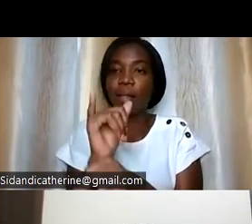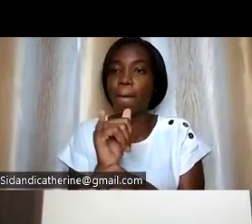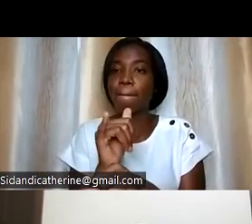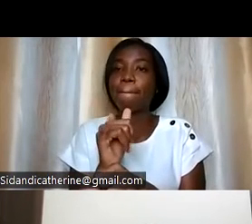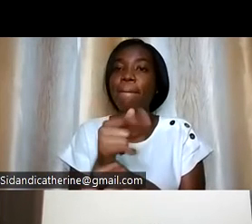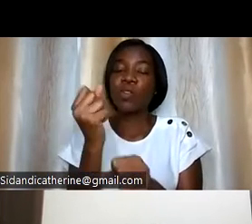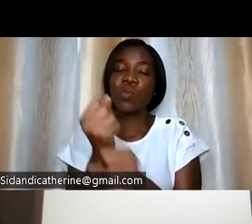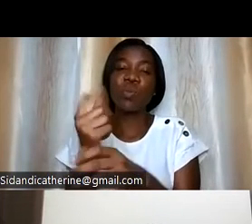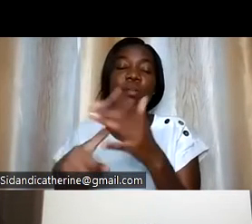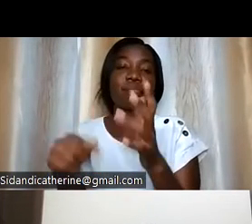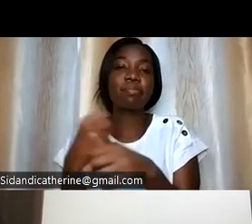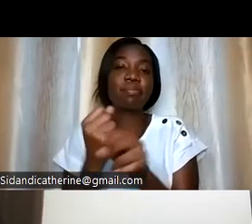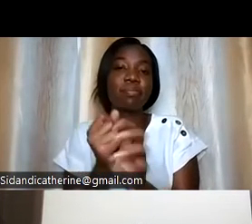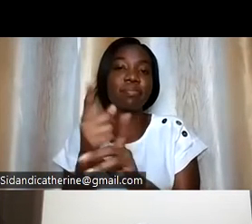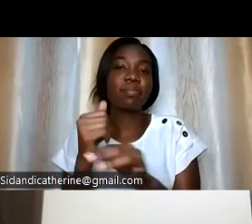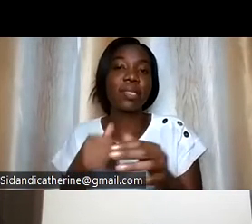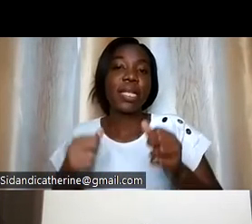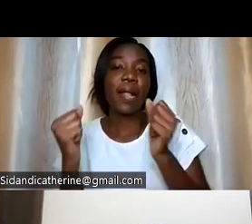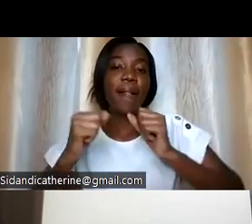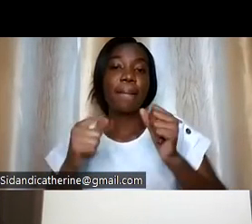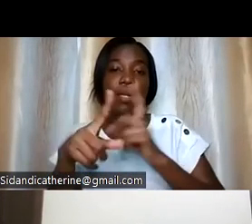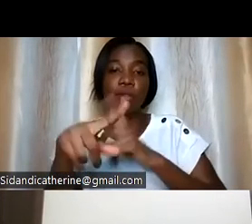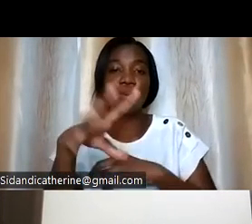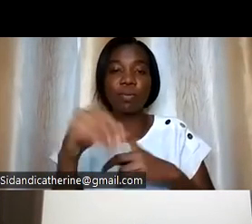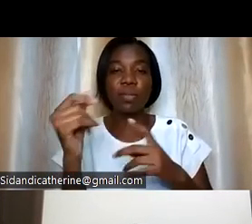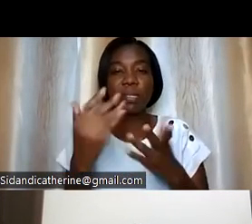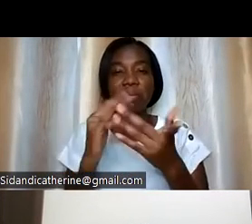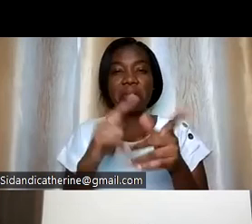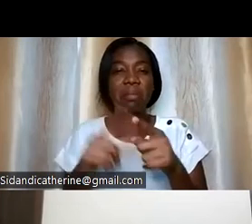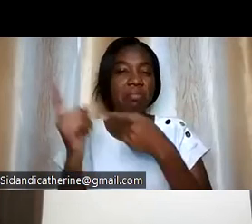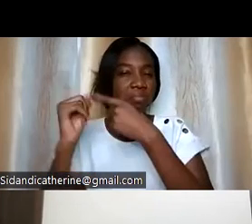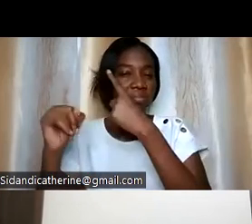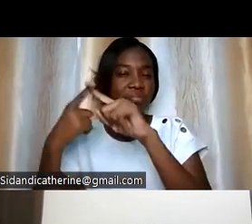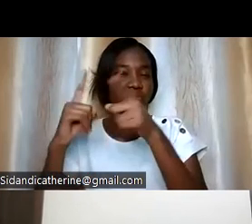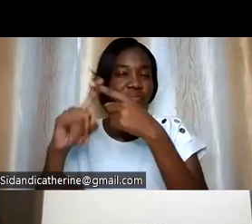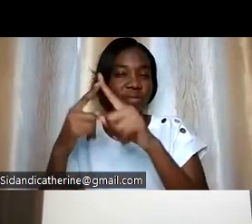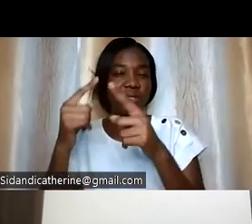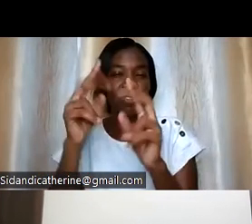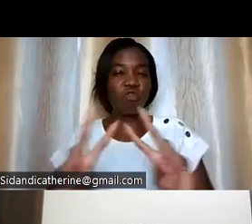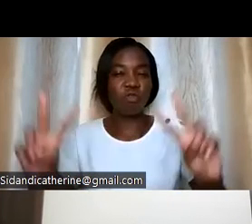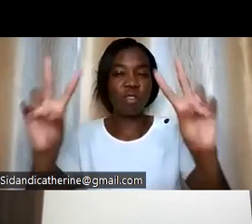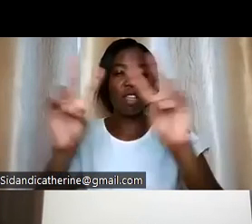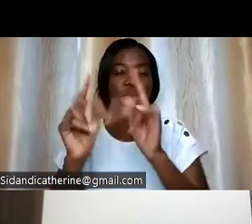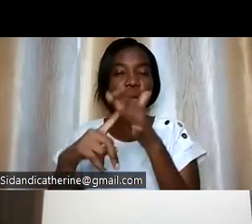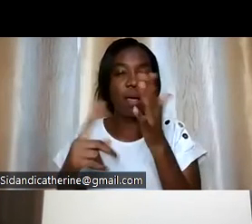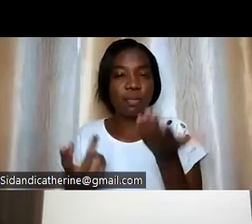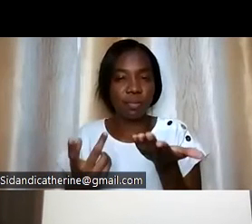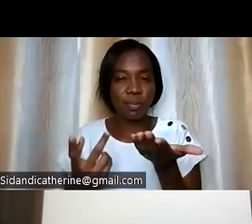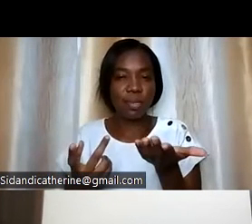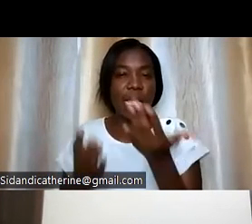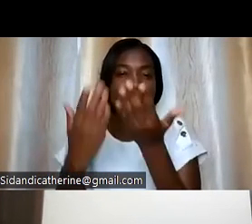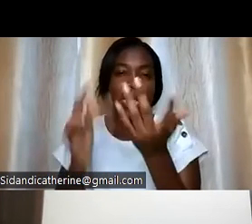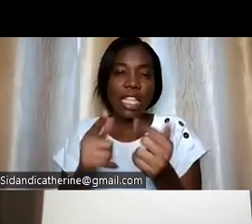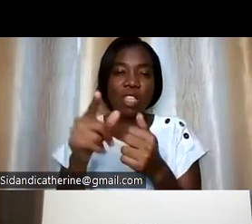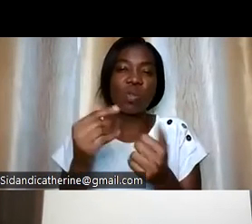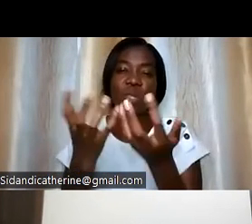you happy. Take a moment to reflect. What is the thing that you value? And what is that thing that you really need